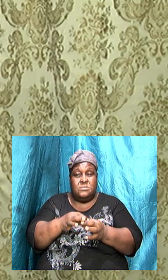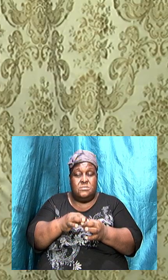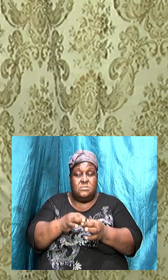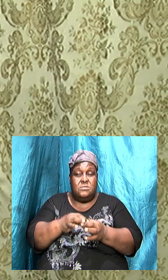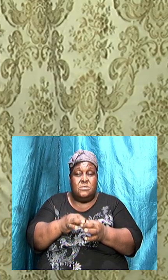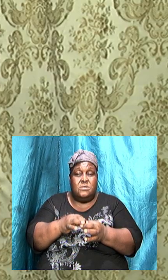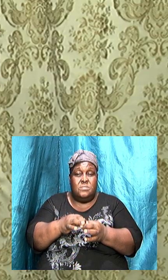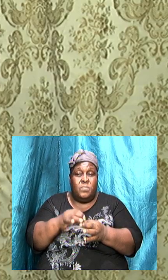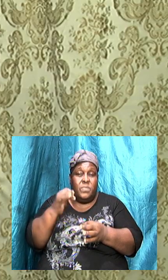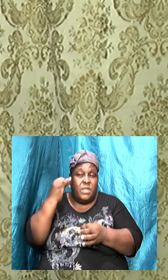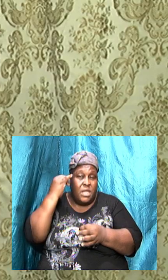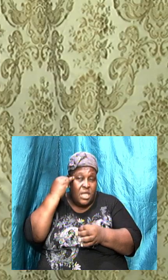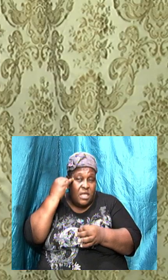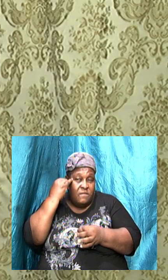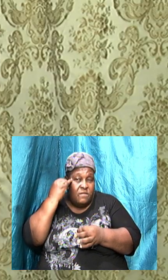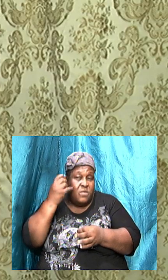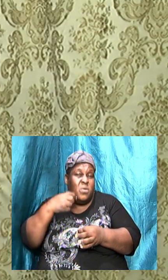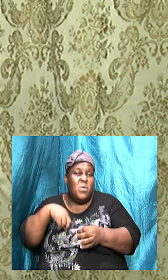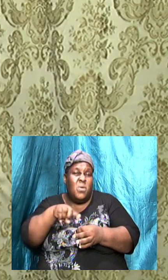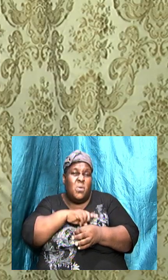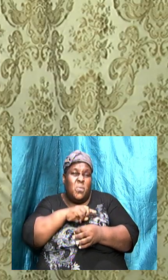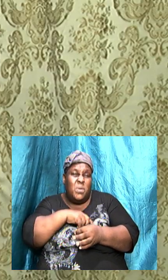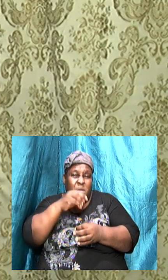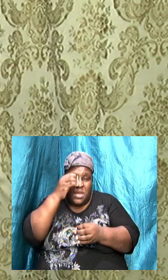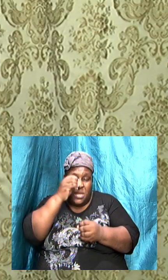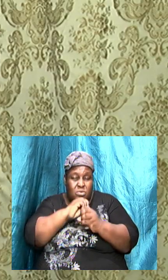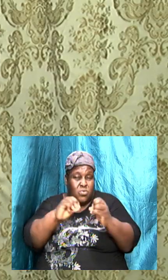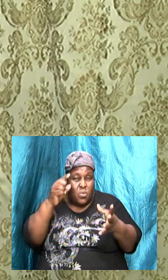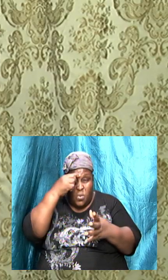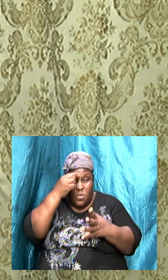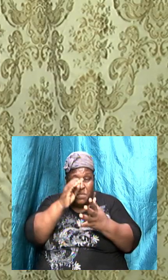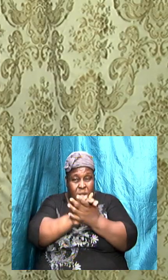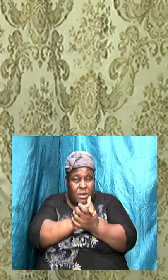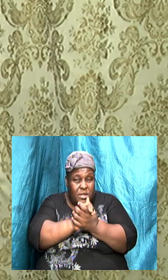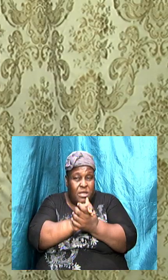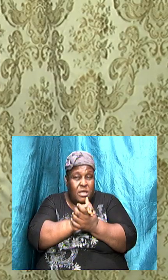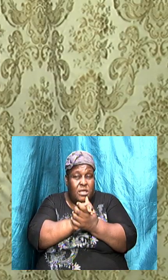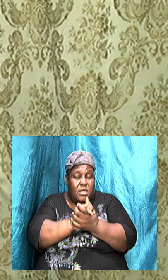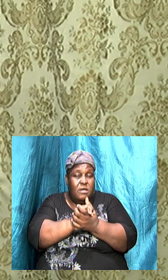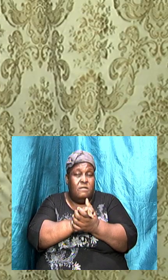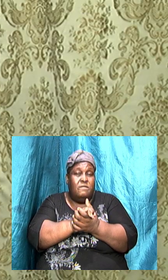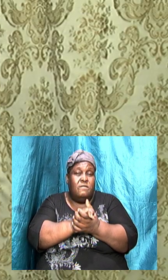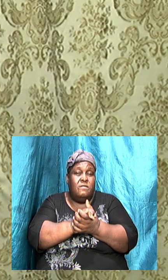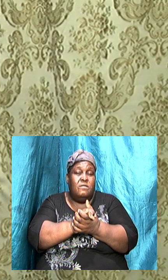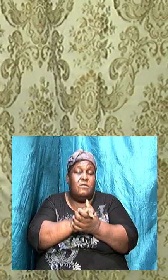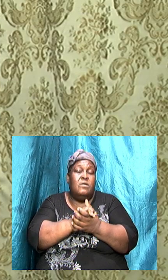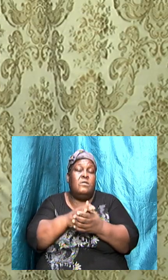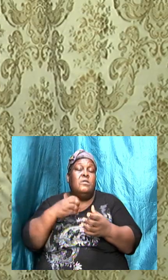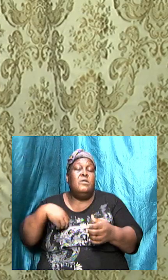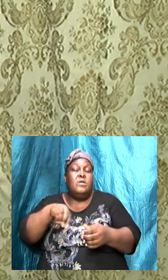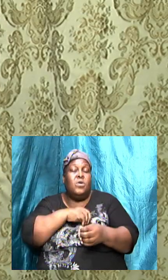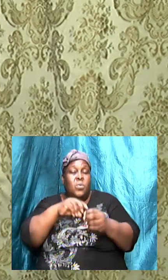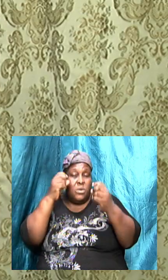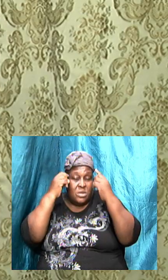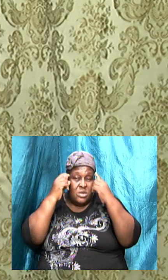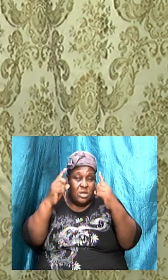compromise our position as a son of God, we are going